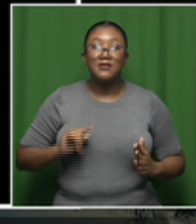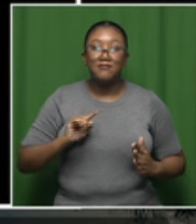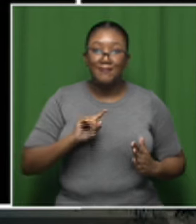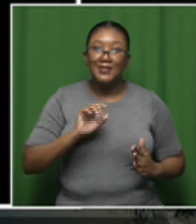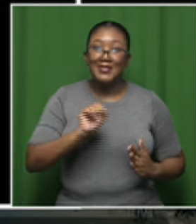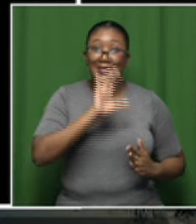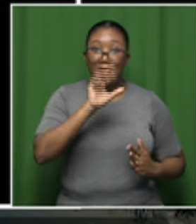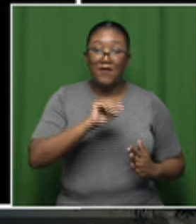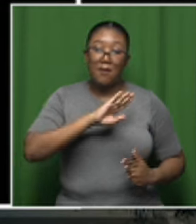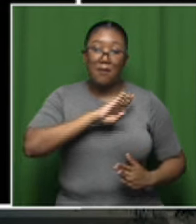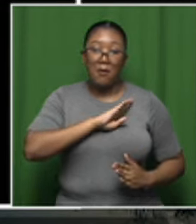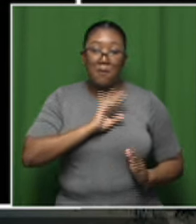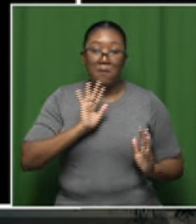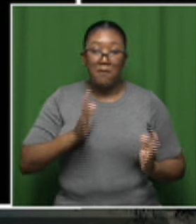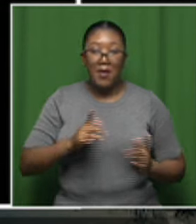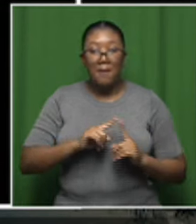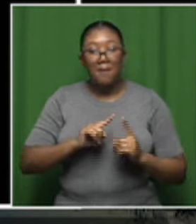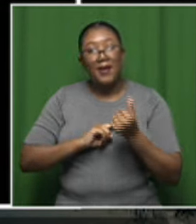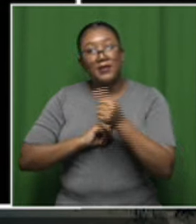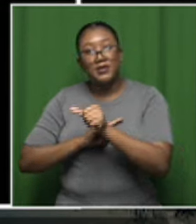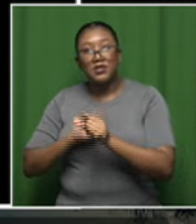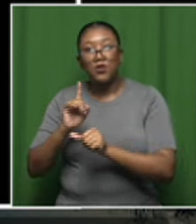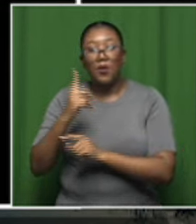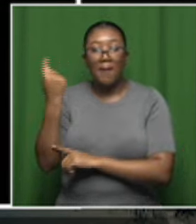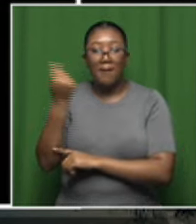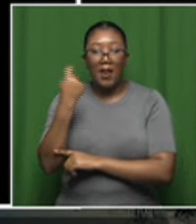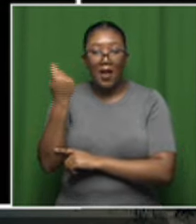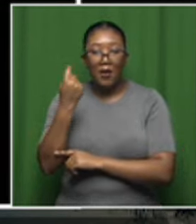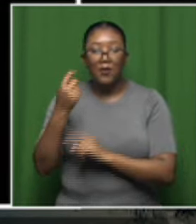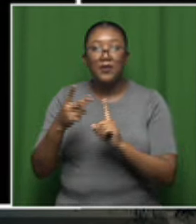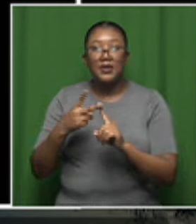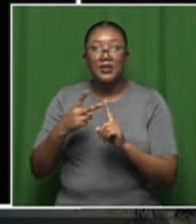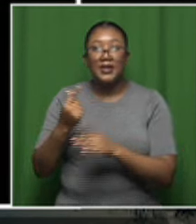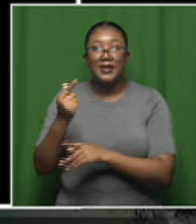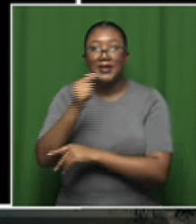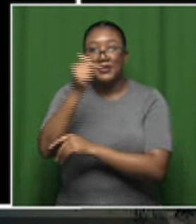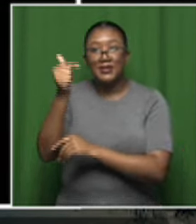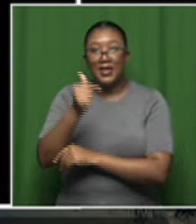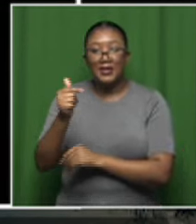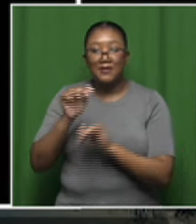Africans, that included Malawians and Tanzanians, were